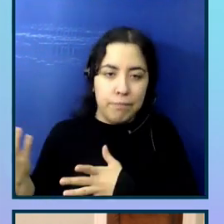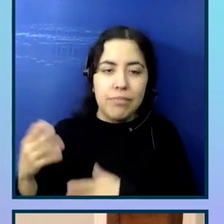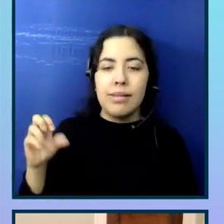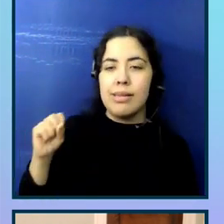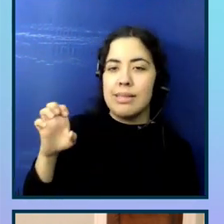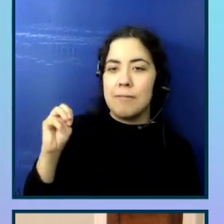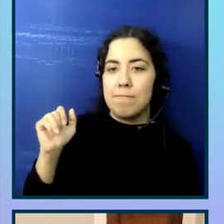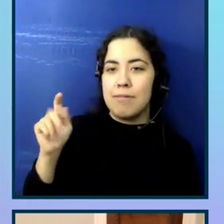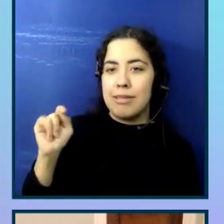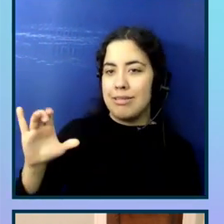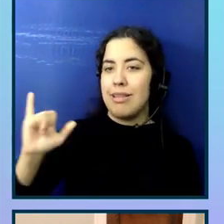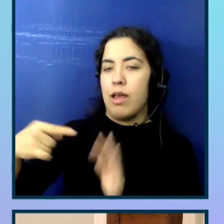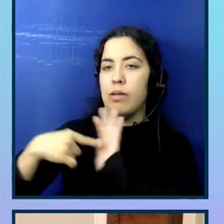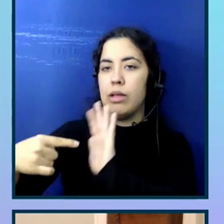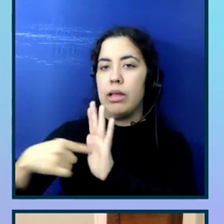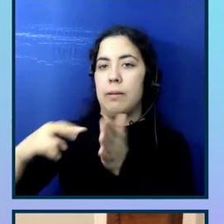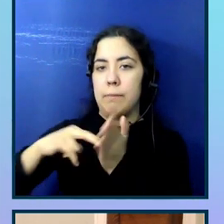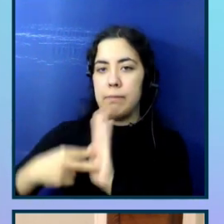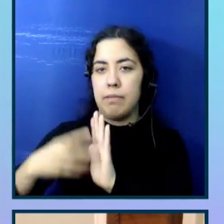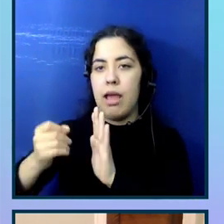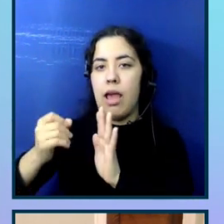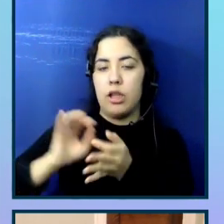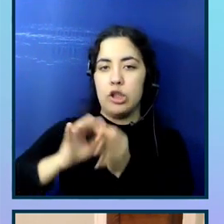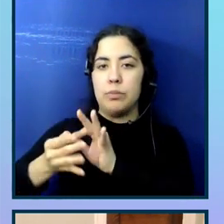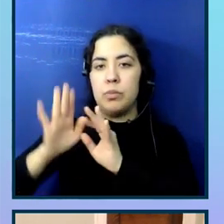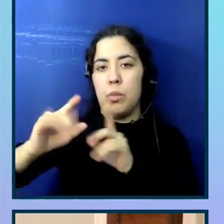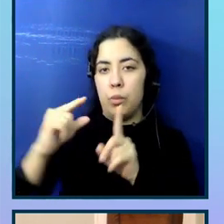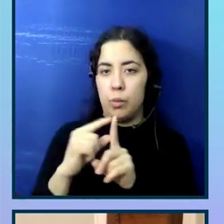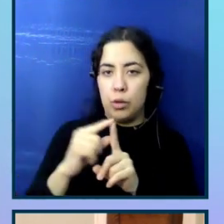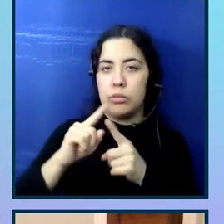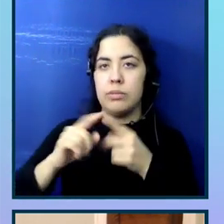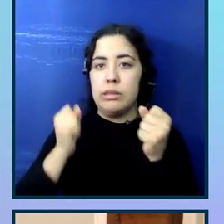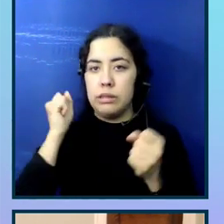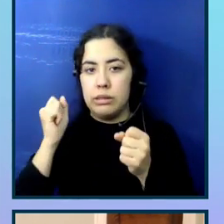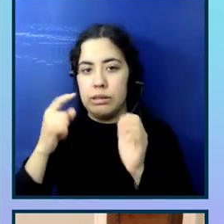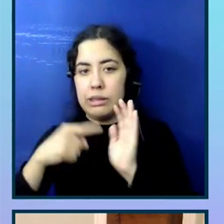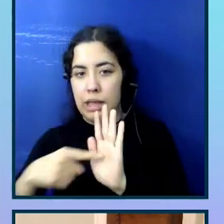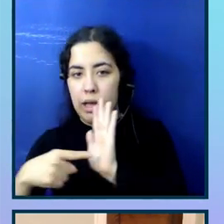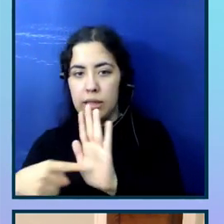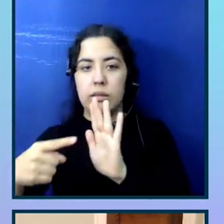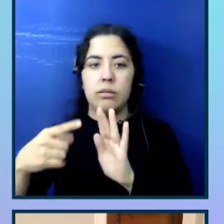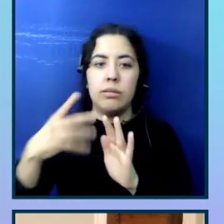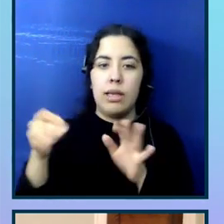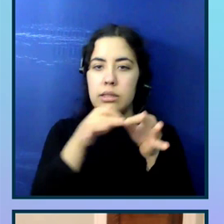Semantics represent the meaning and interpretation of words, signs, and sentence